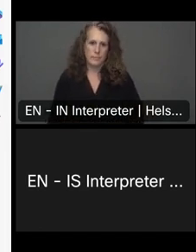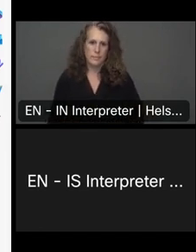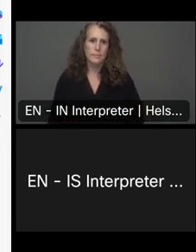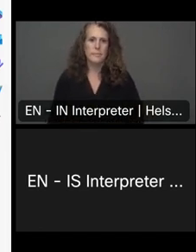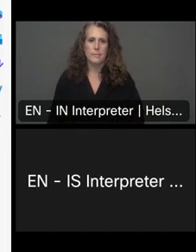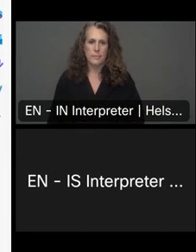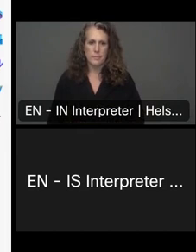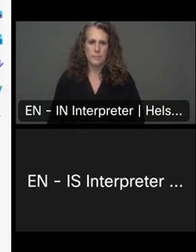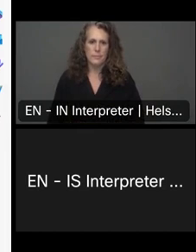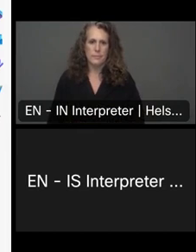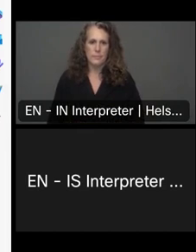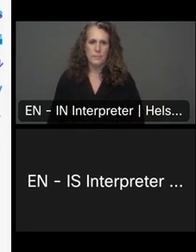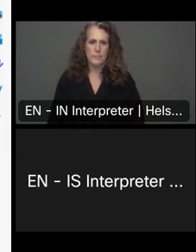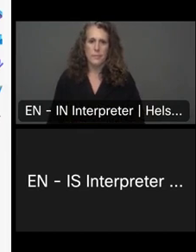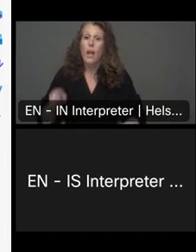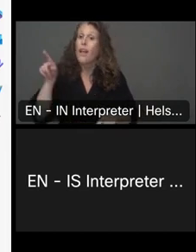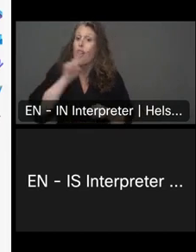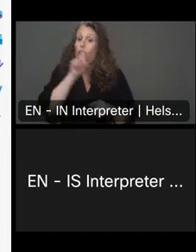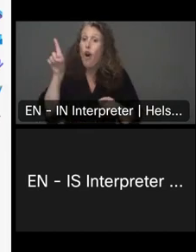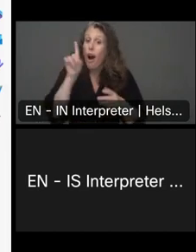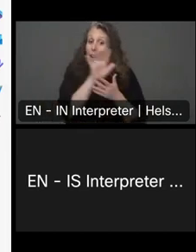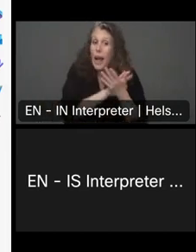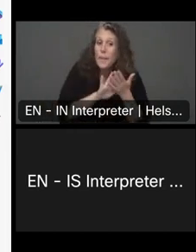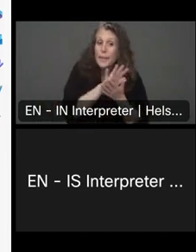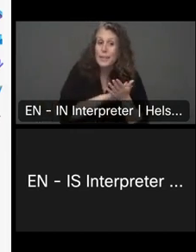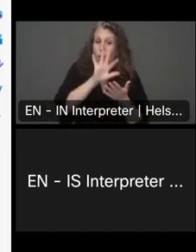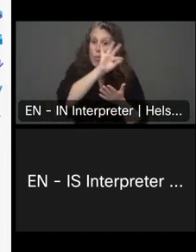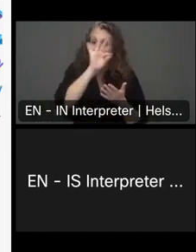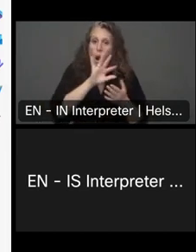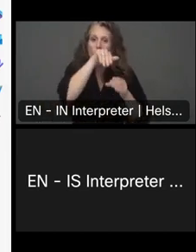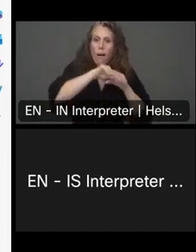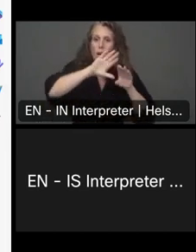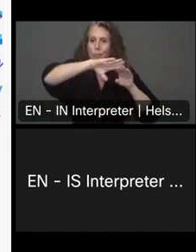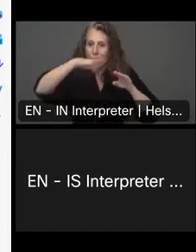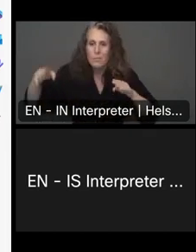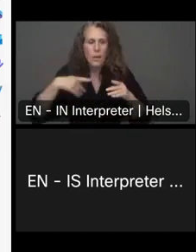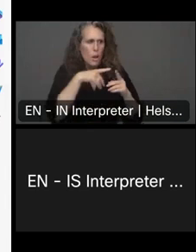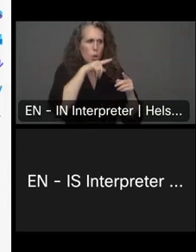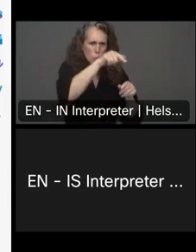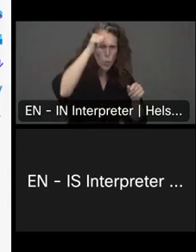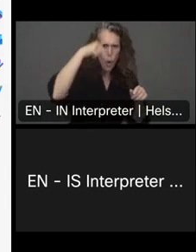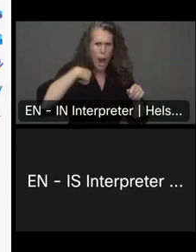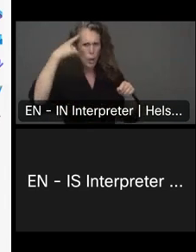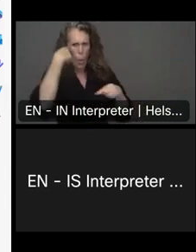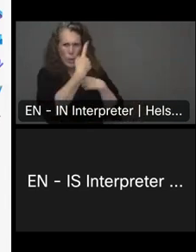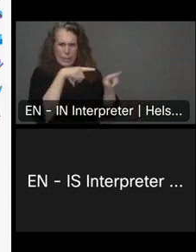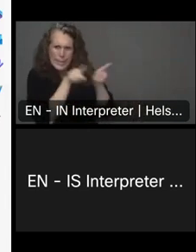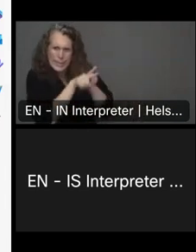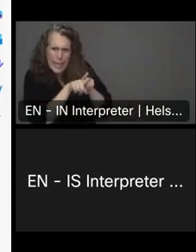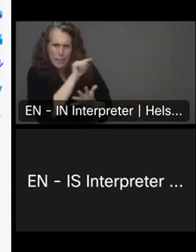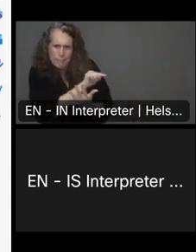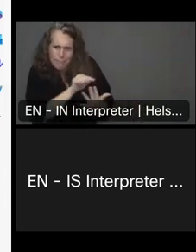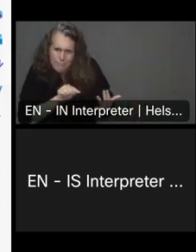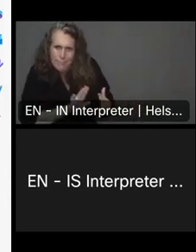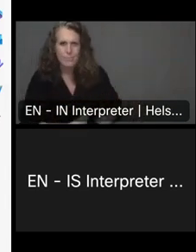Unambiguous given everything, including intonation, common ground, and so forth. This balance explains well-known